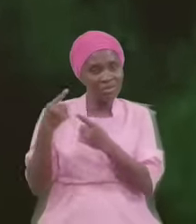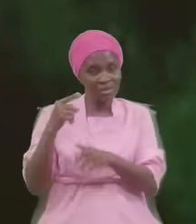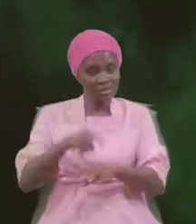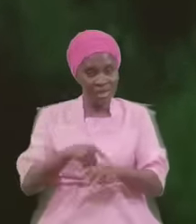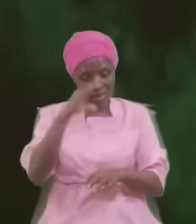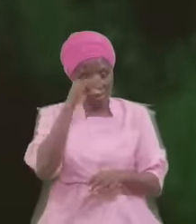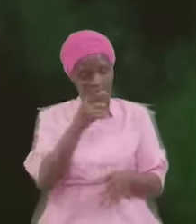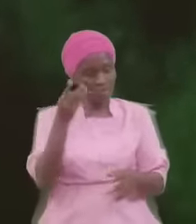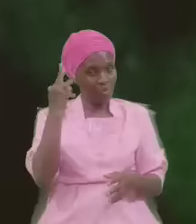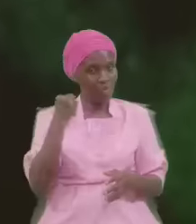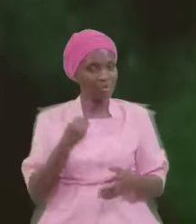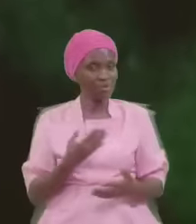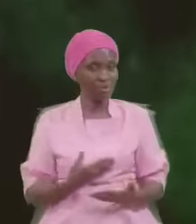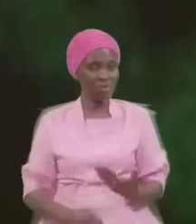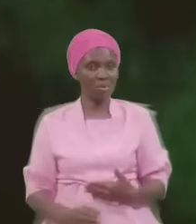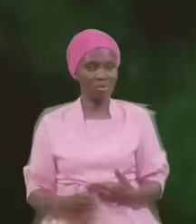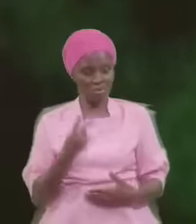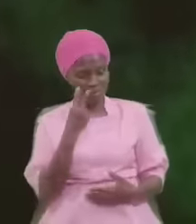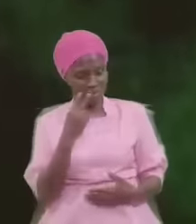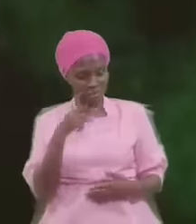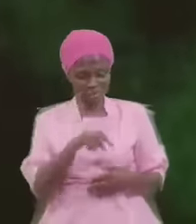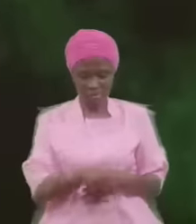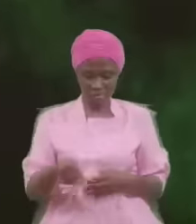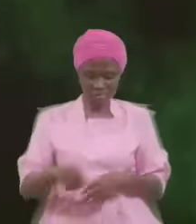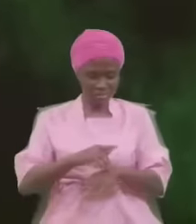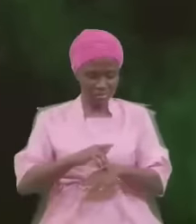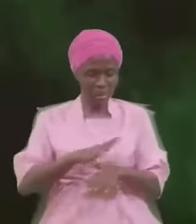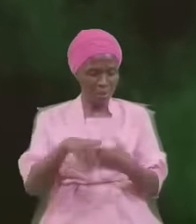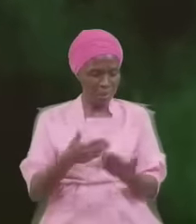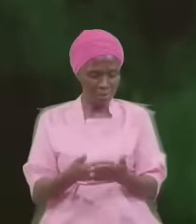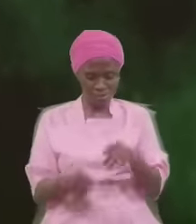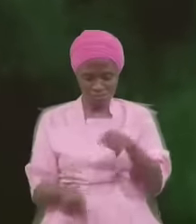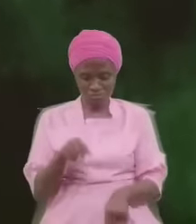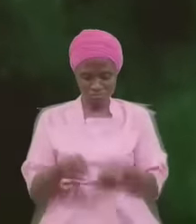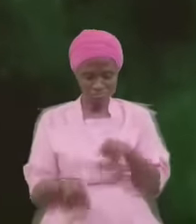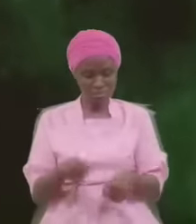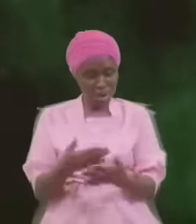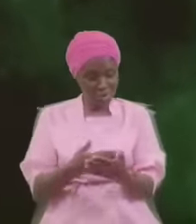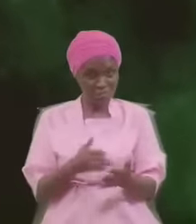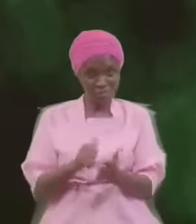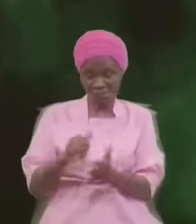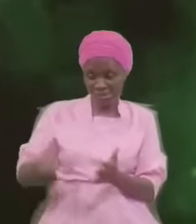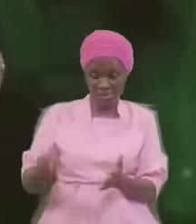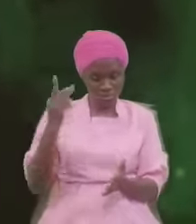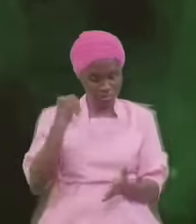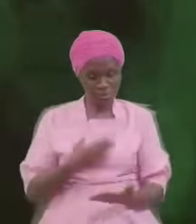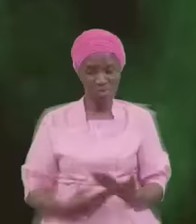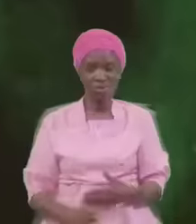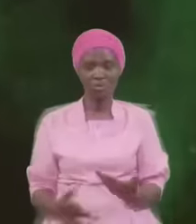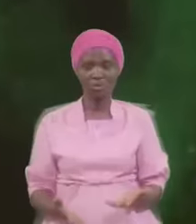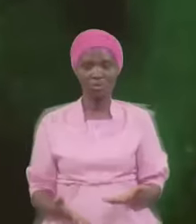legs, all paralyzed. Before the child was born, there's